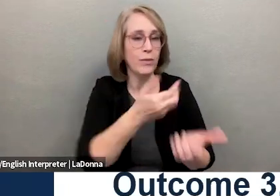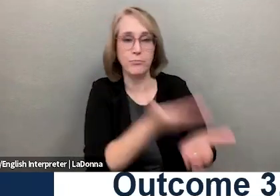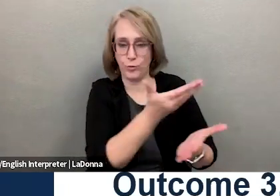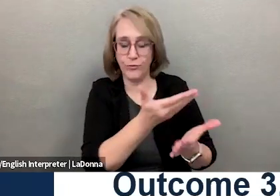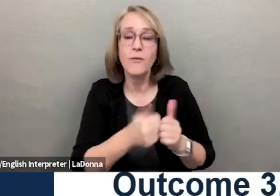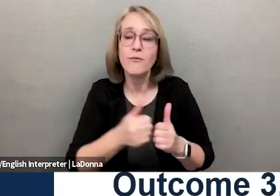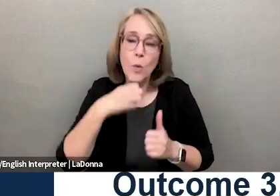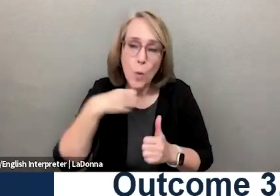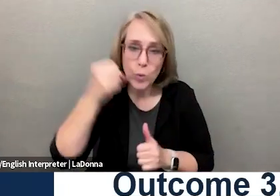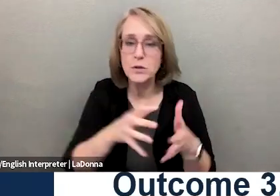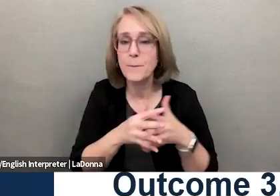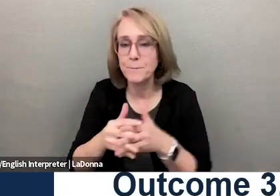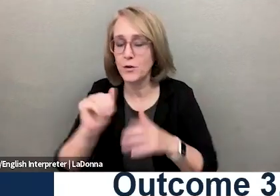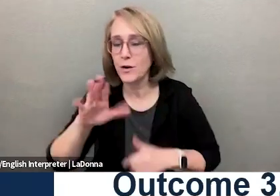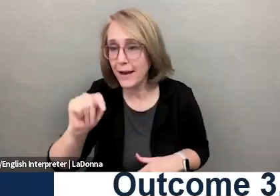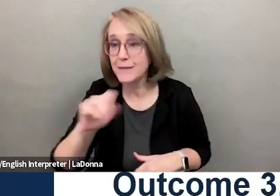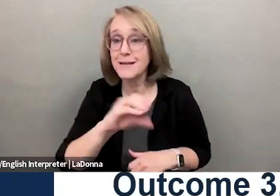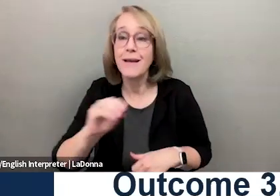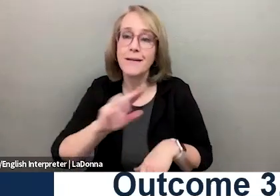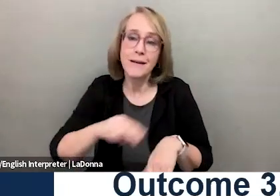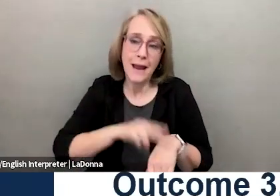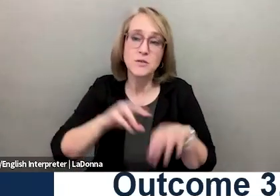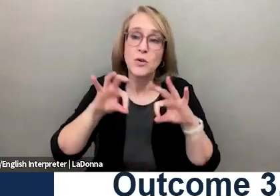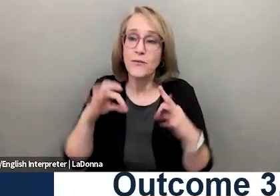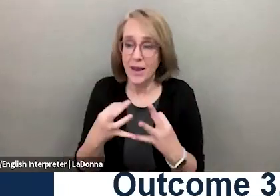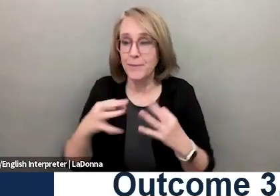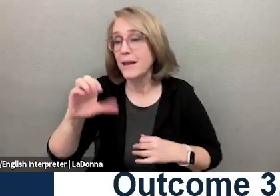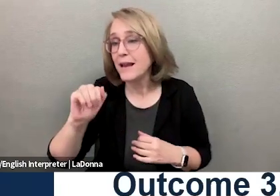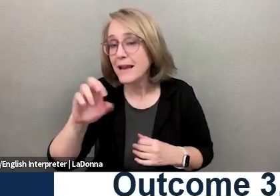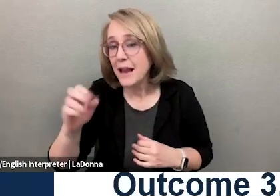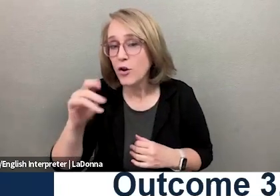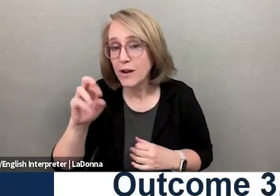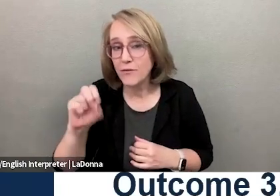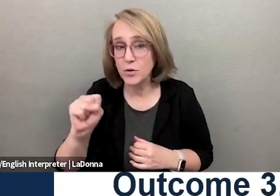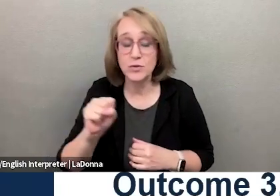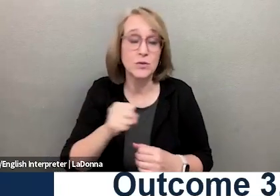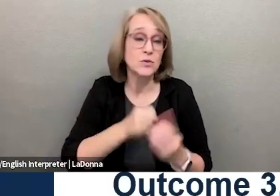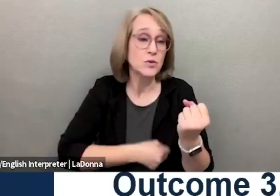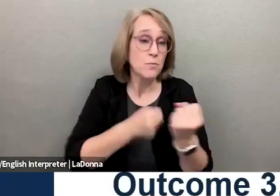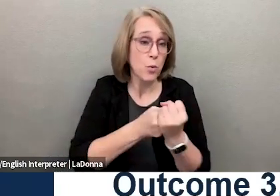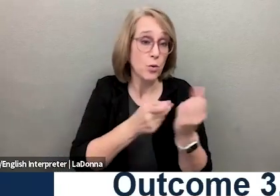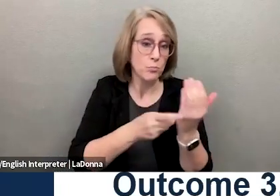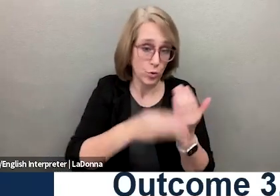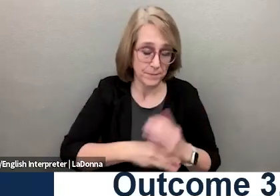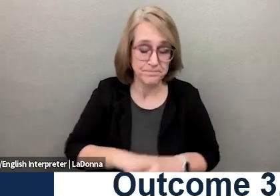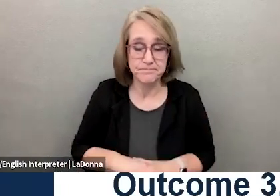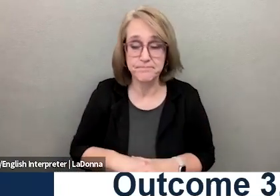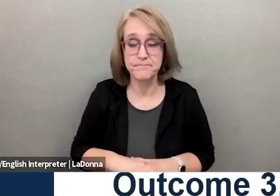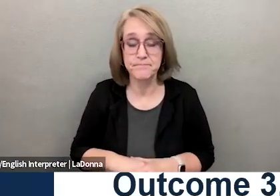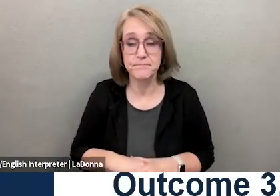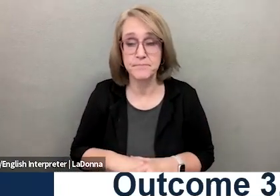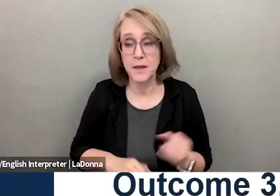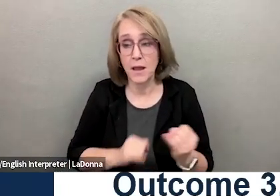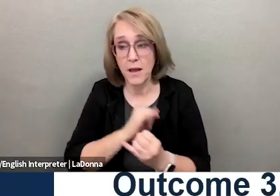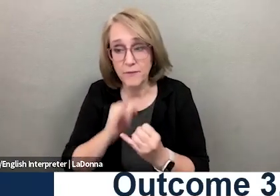Americans Act and the National Family Caregiver Support Program. And finally, looking at exploring policy opportunities to strengthen